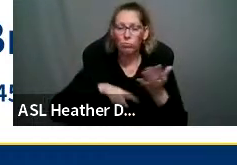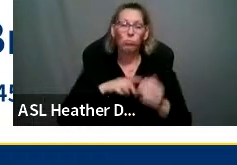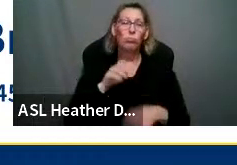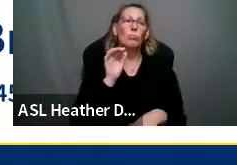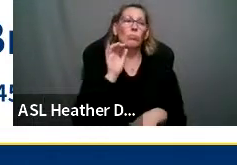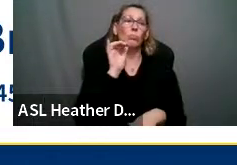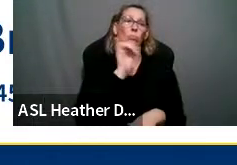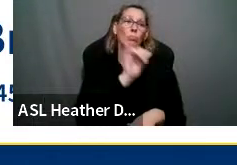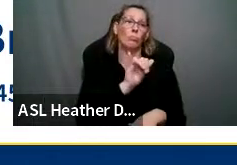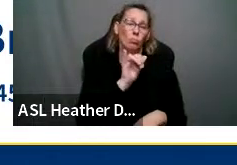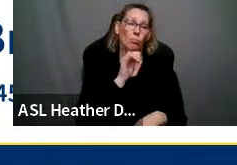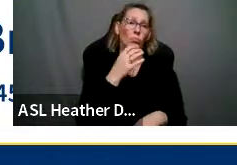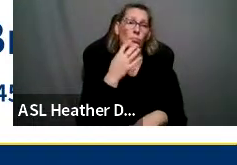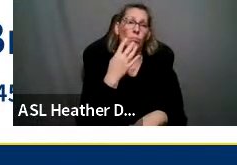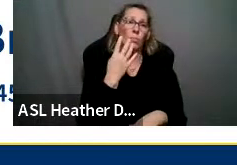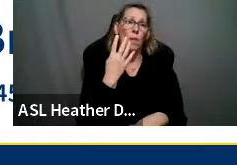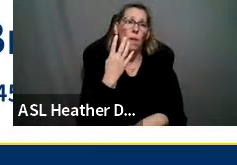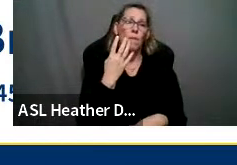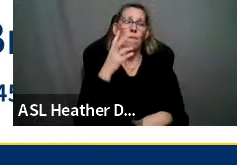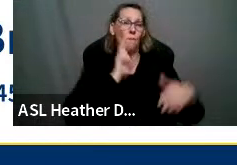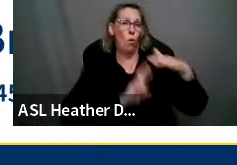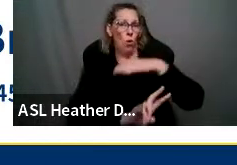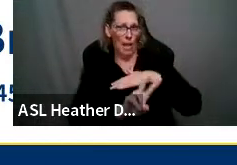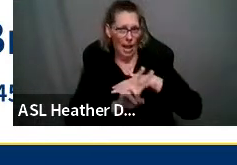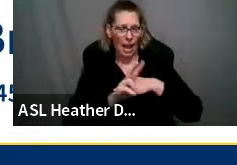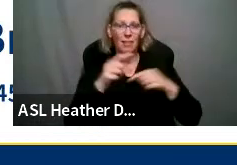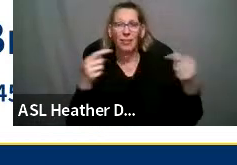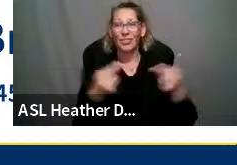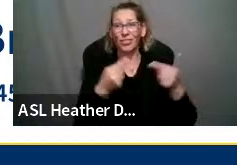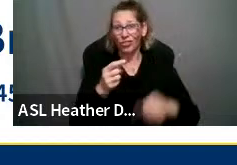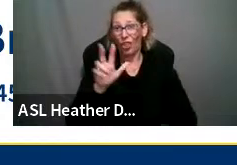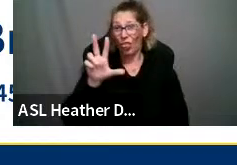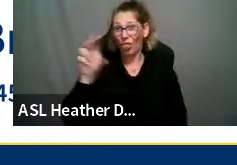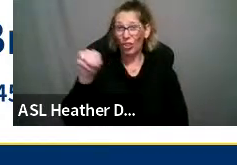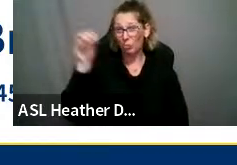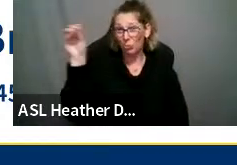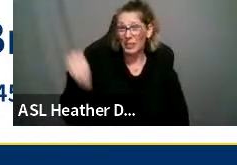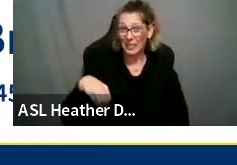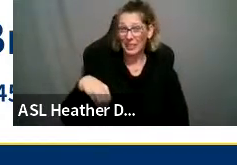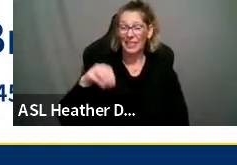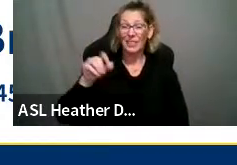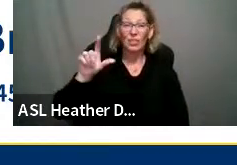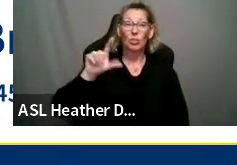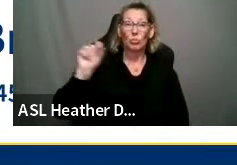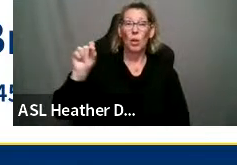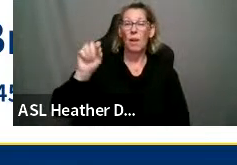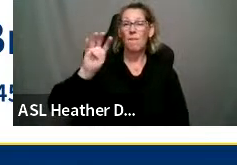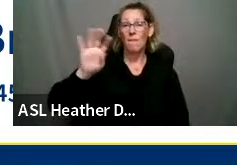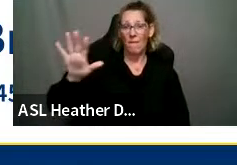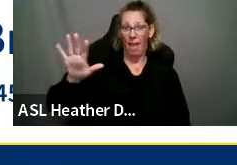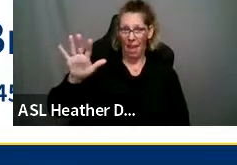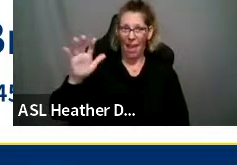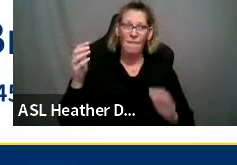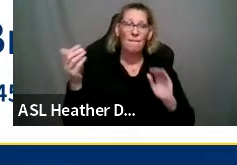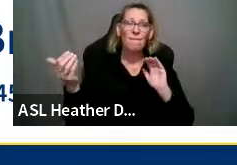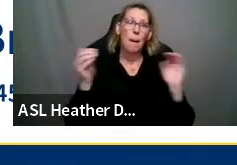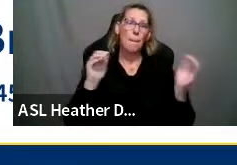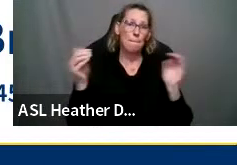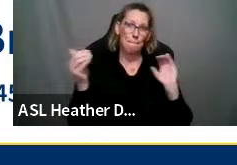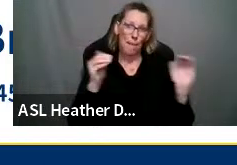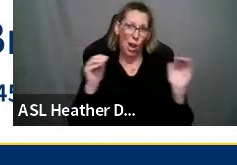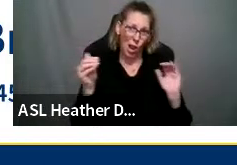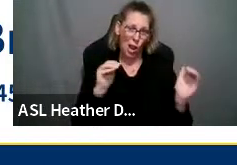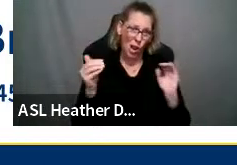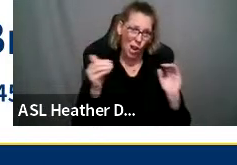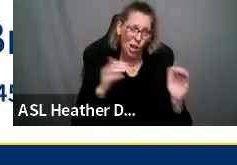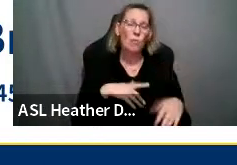is forecast increase about 30% in 2045 no build compared to existing conditions.